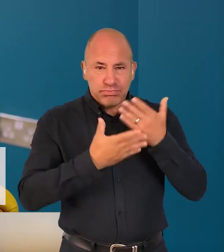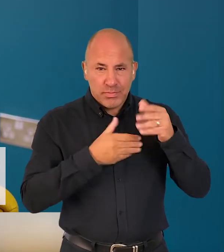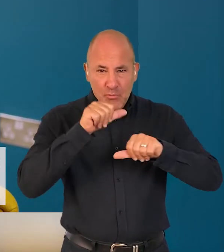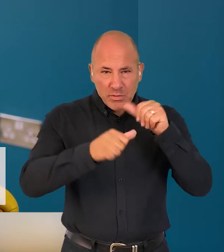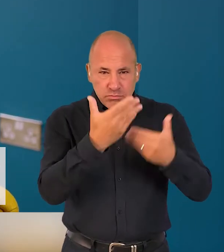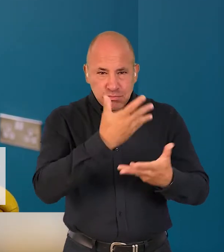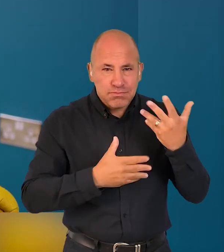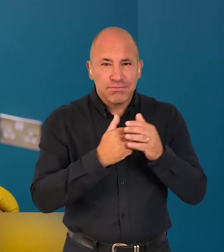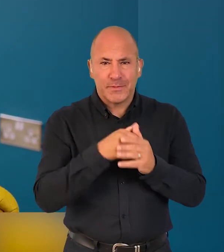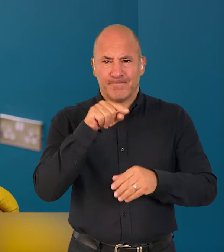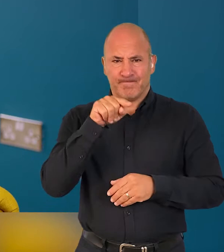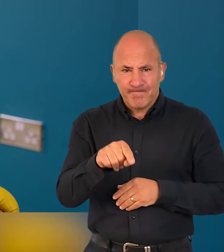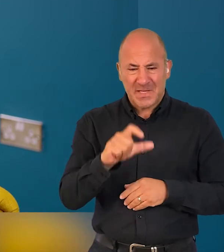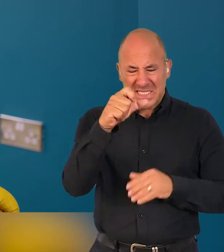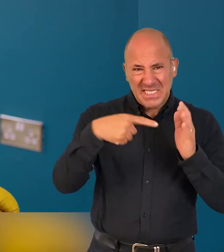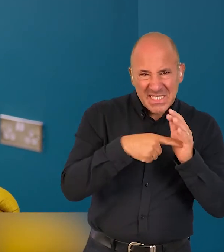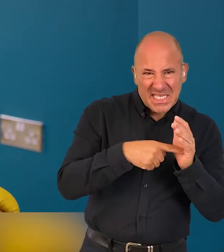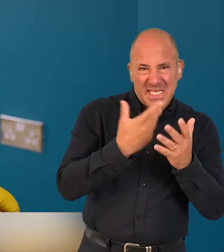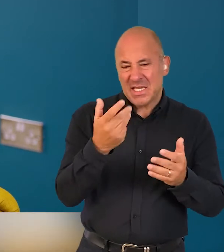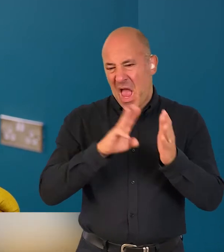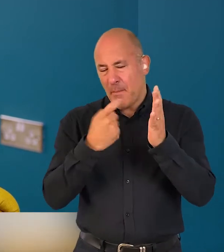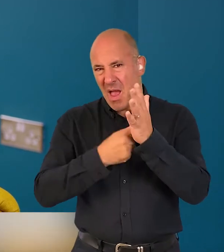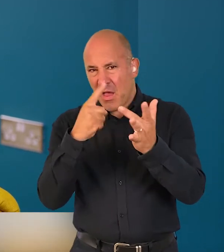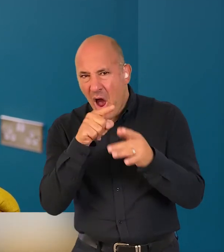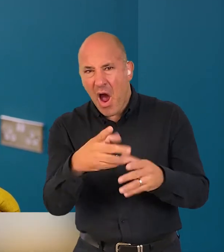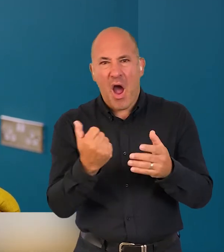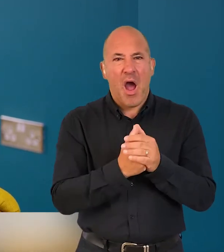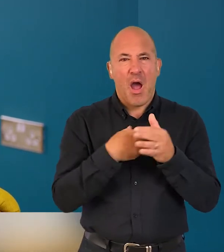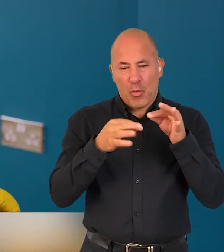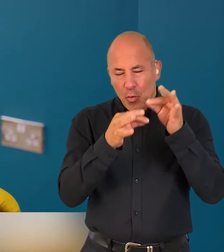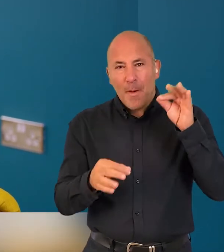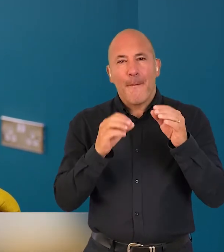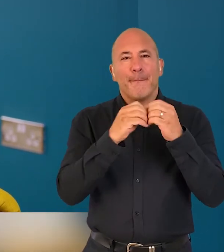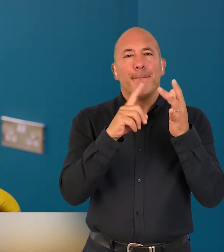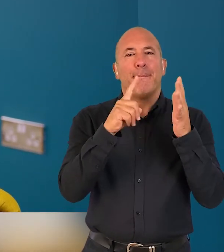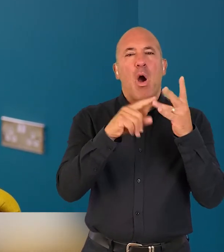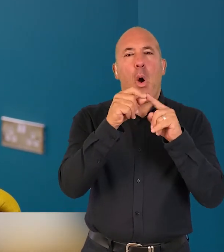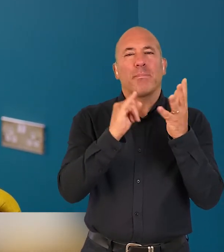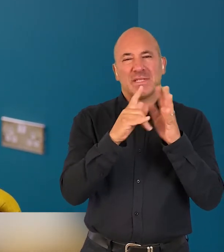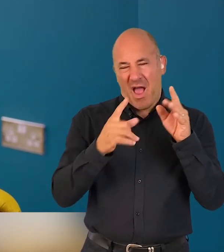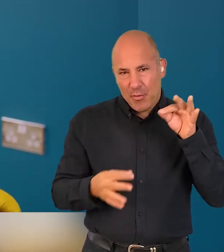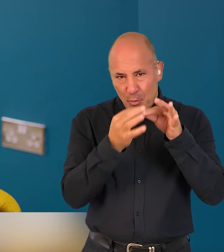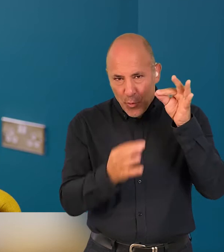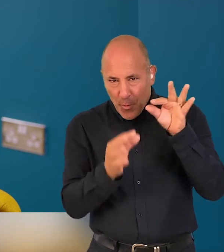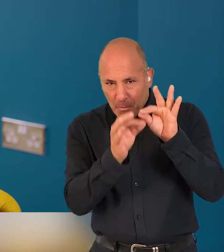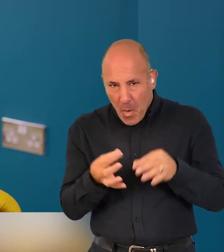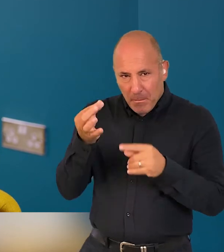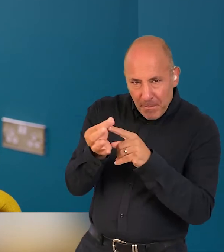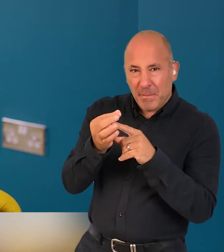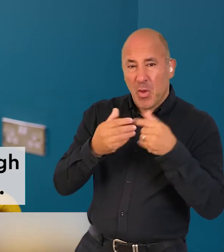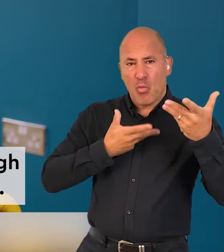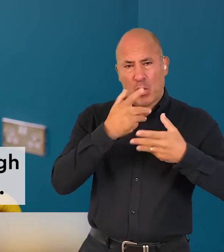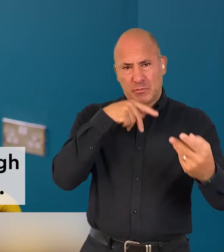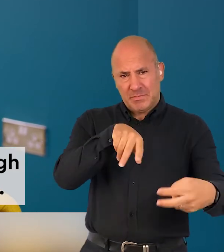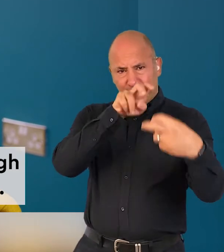with me. This is what you do. You'll have a CT, MRI, we'll get your biopsies, and then the consultant sit